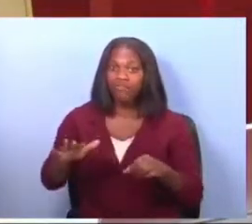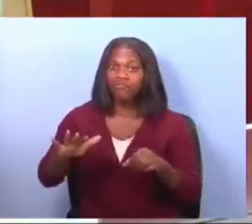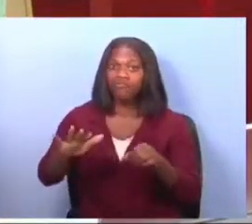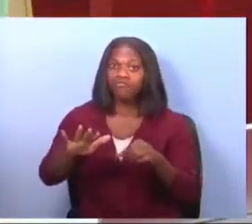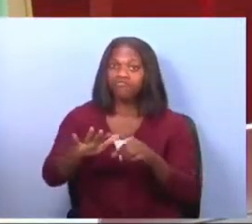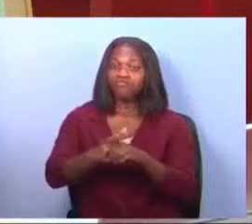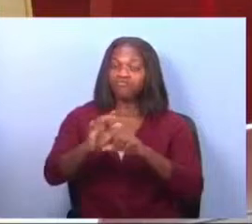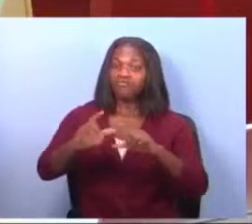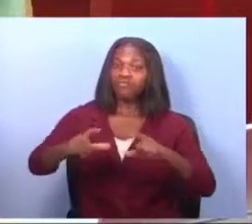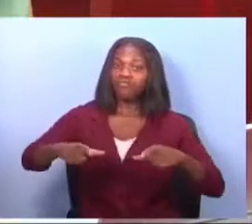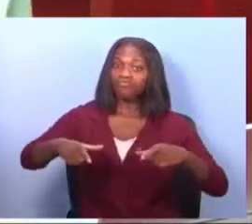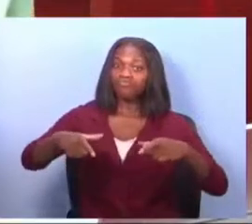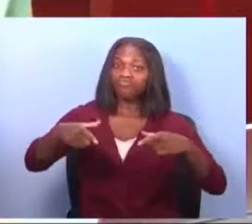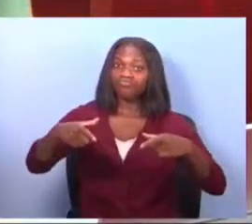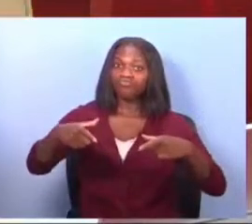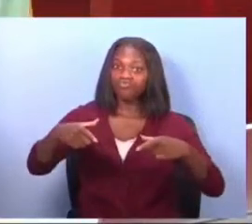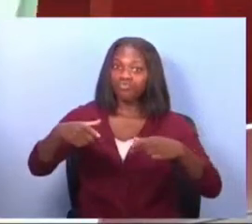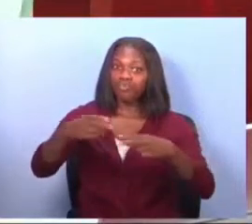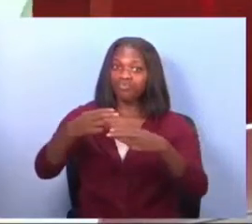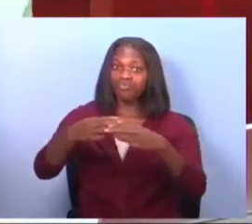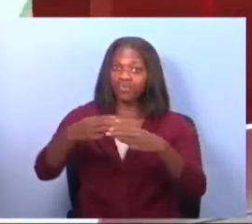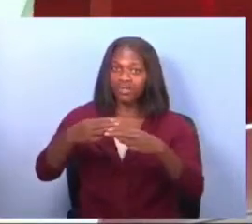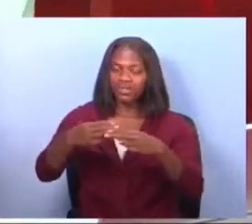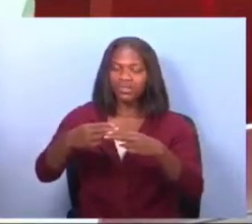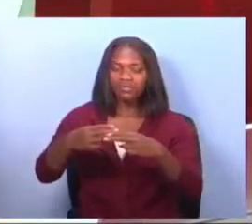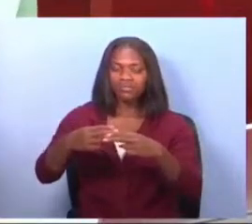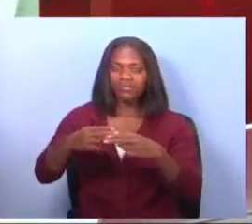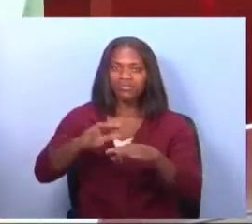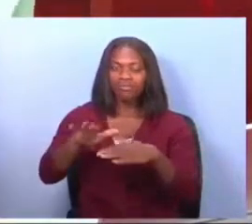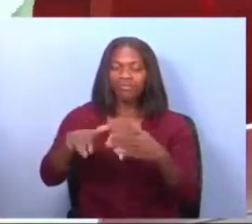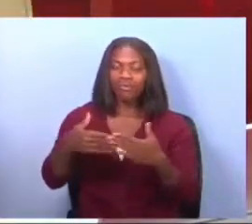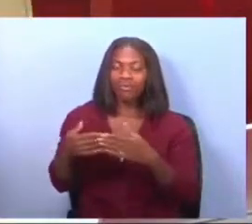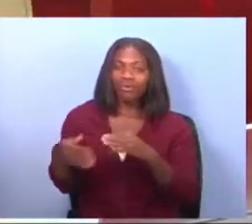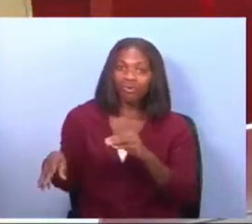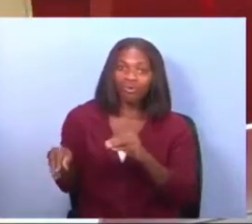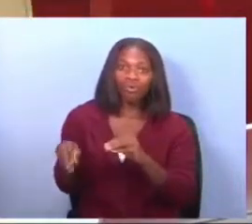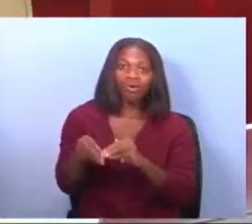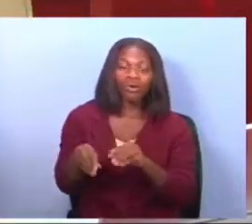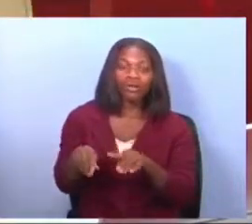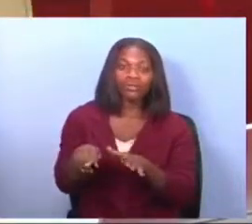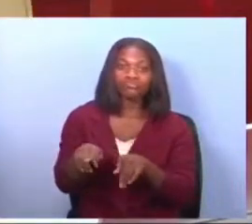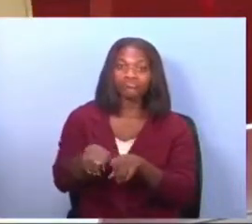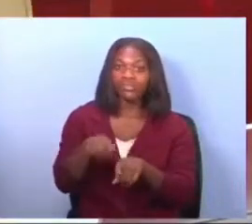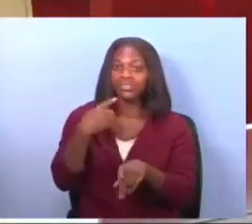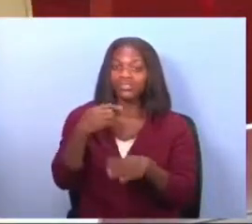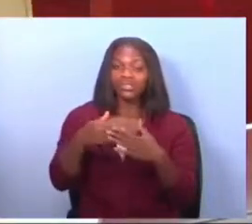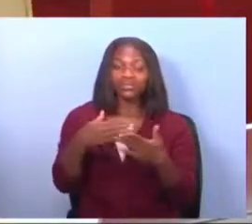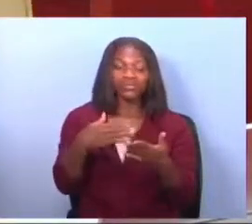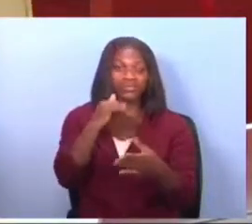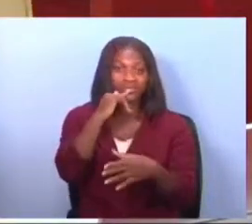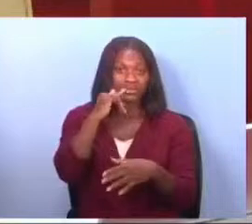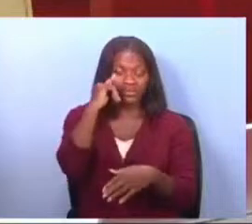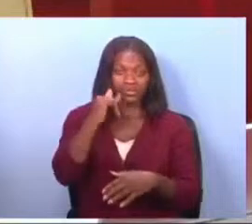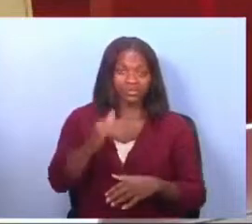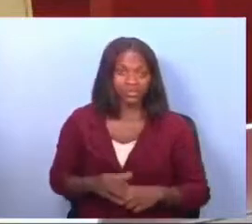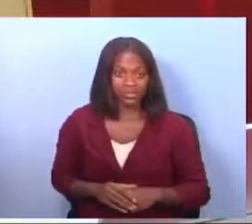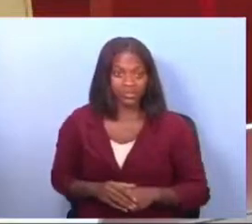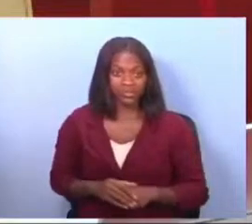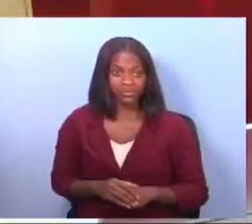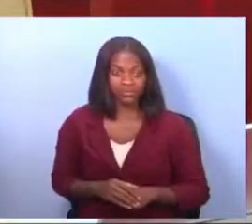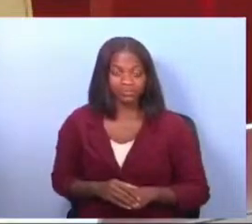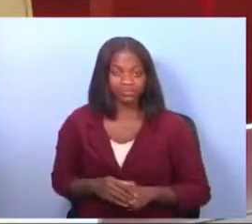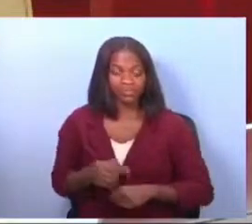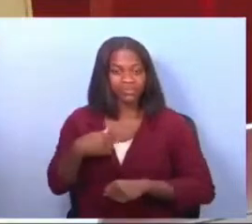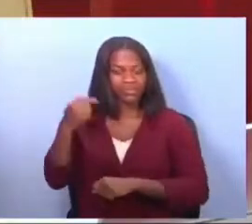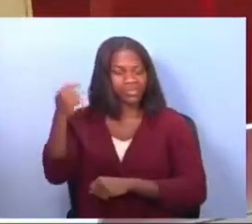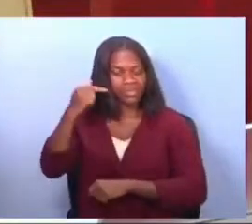delegation would have been corrected accordingly, as I indicated yesterday. I